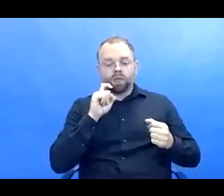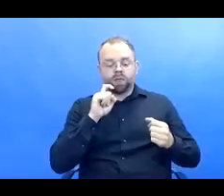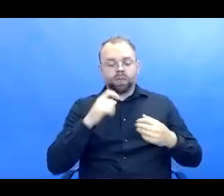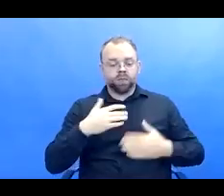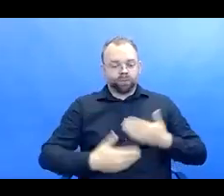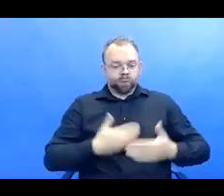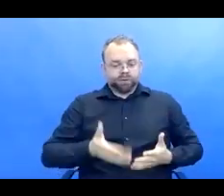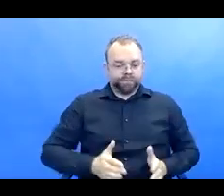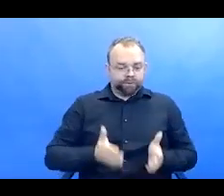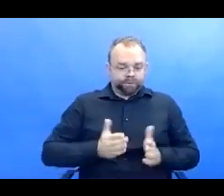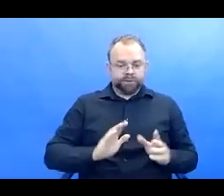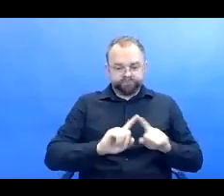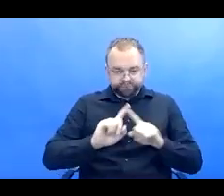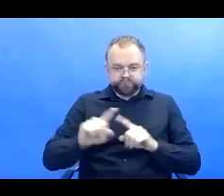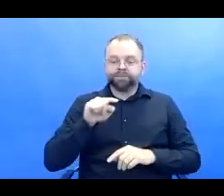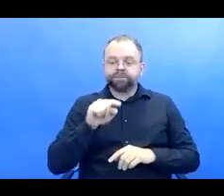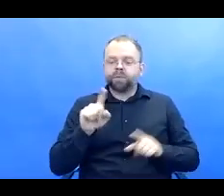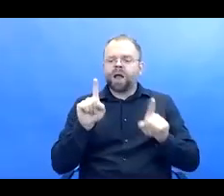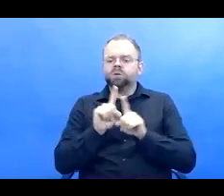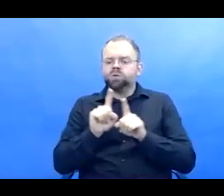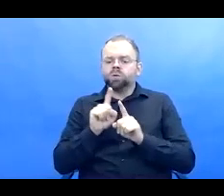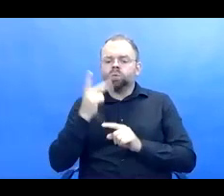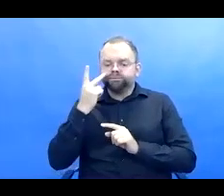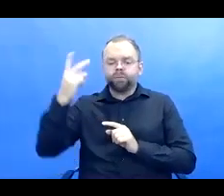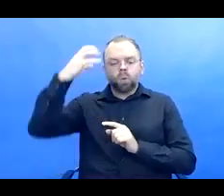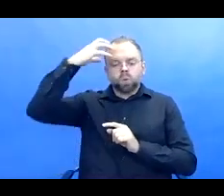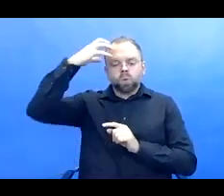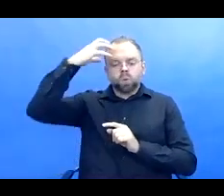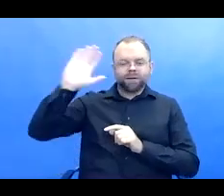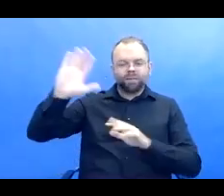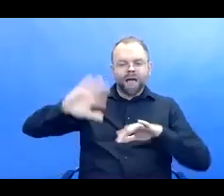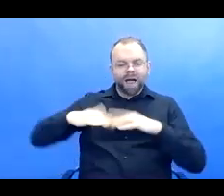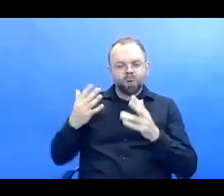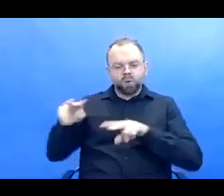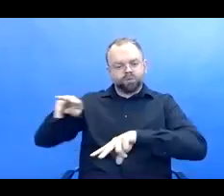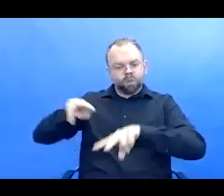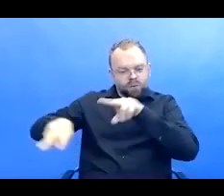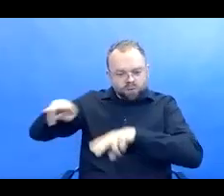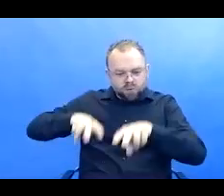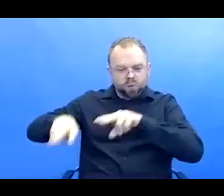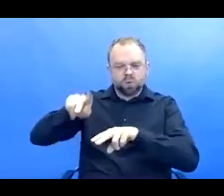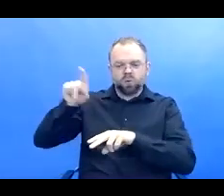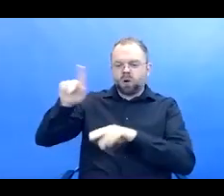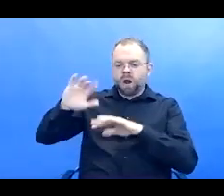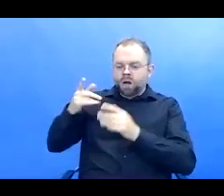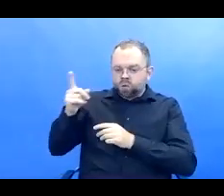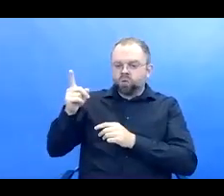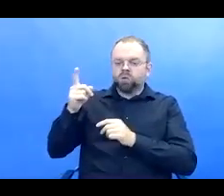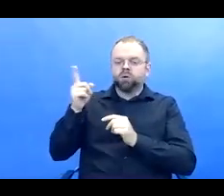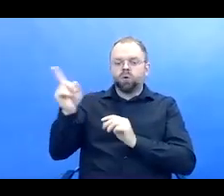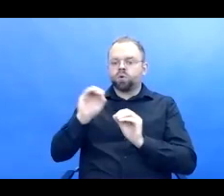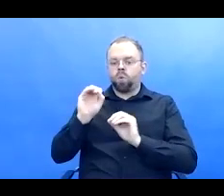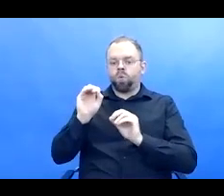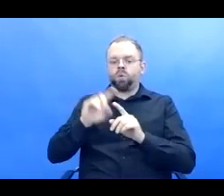of this is really will be translated in producing immediate checklists, guidance